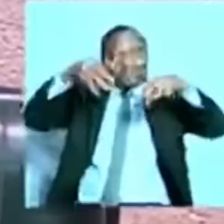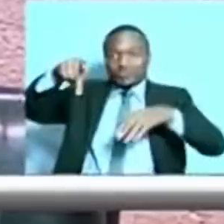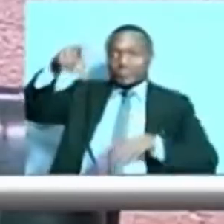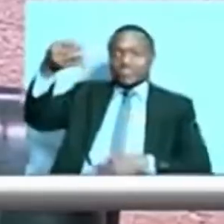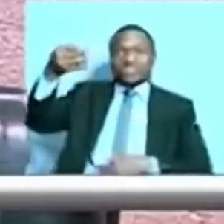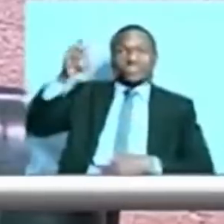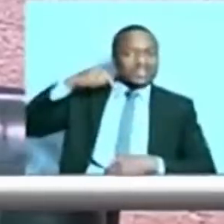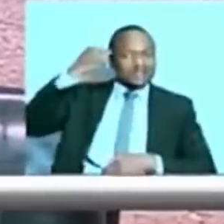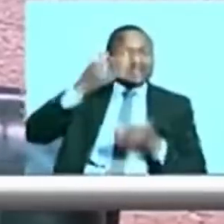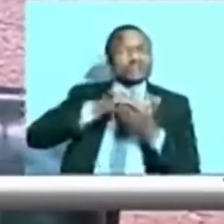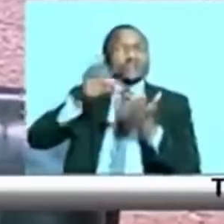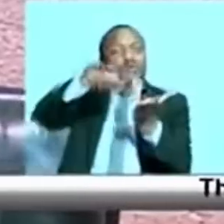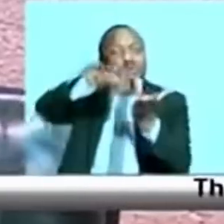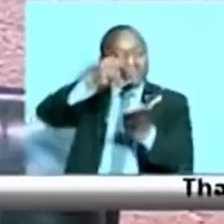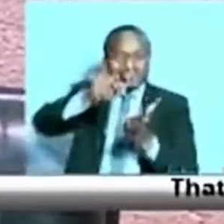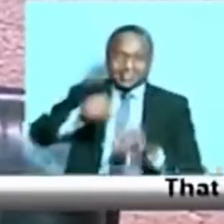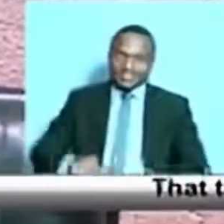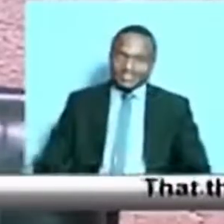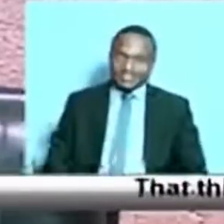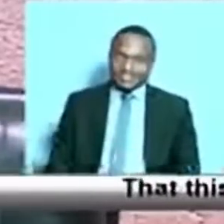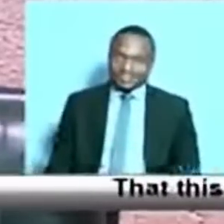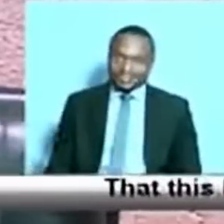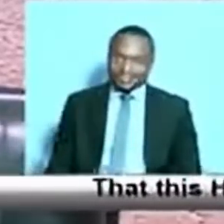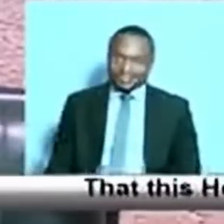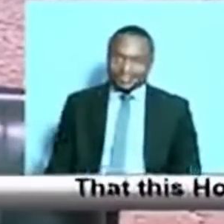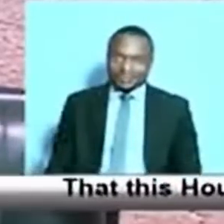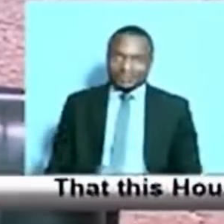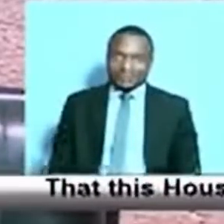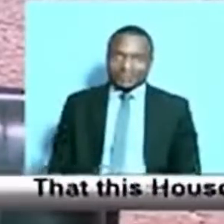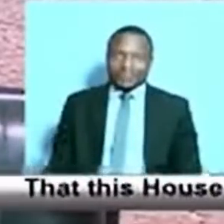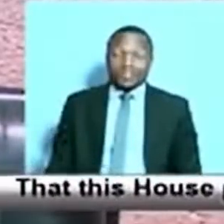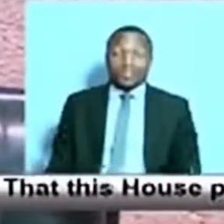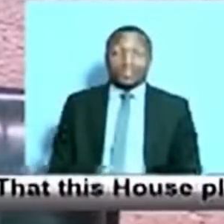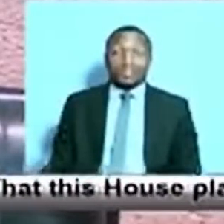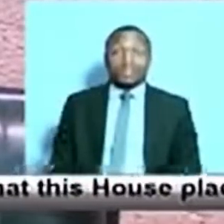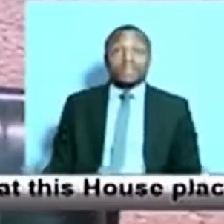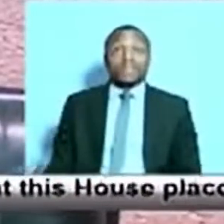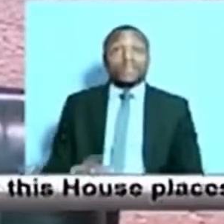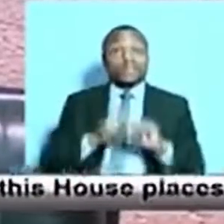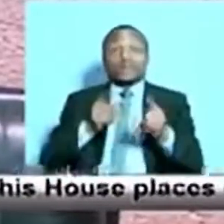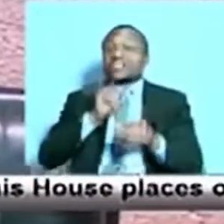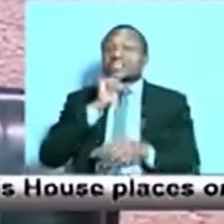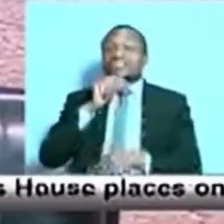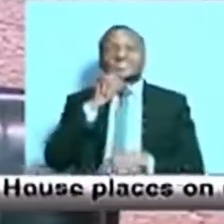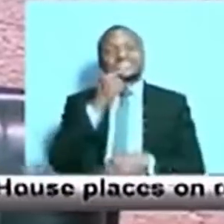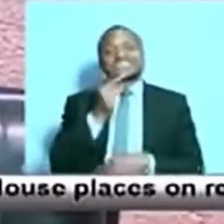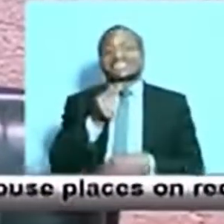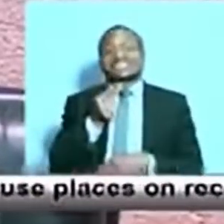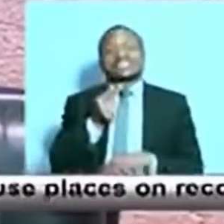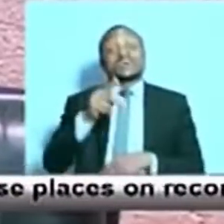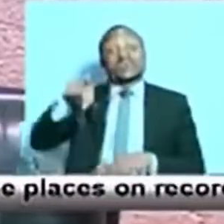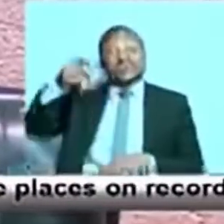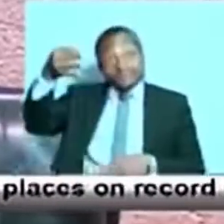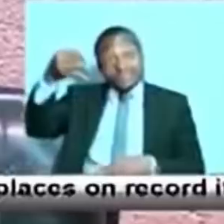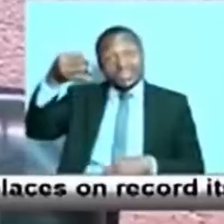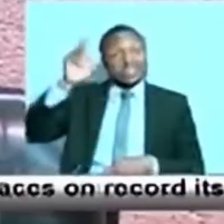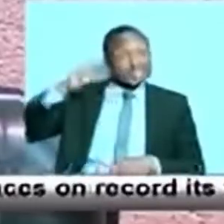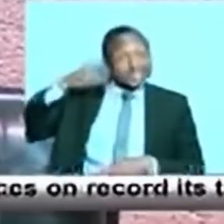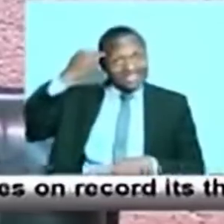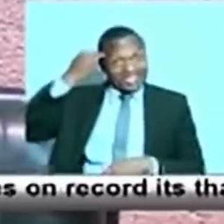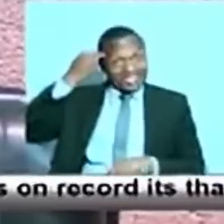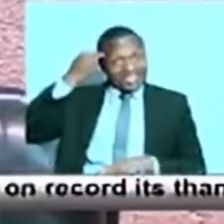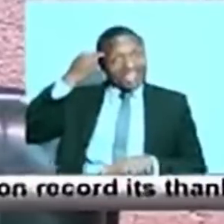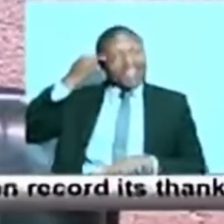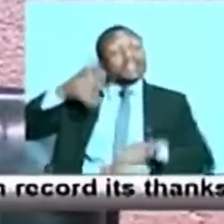back. And good enough, he never mentioned that the PF government has